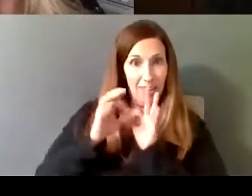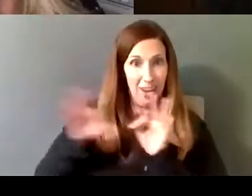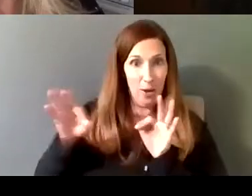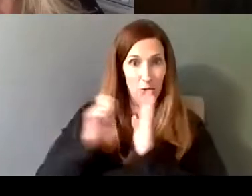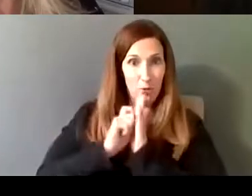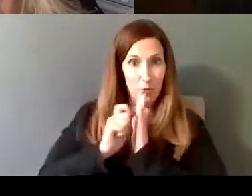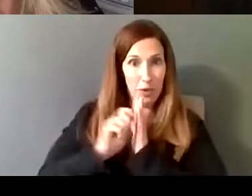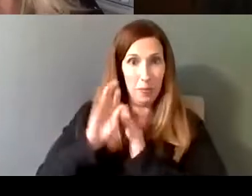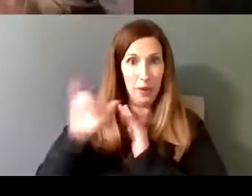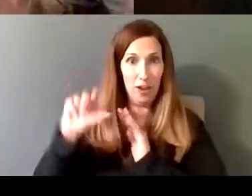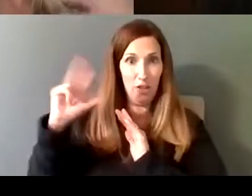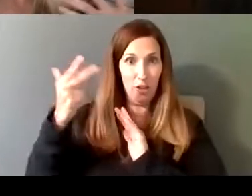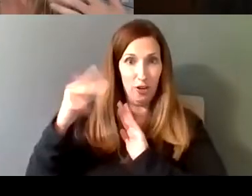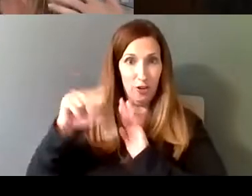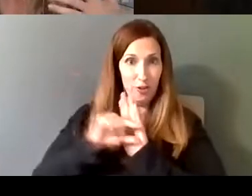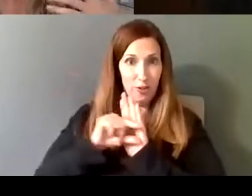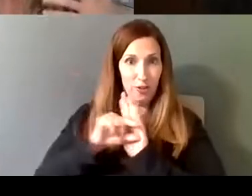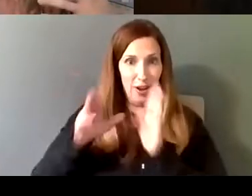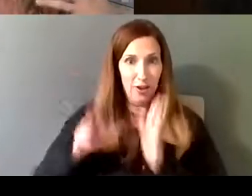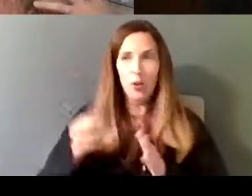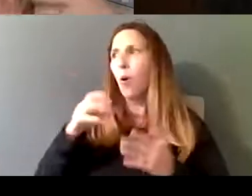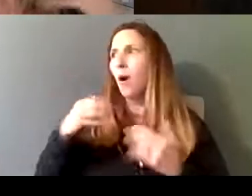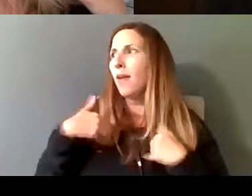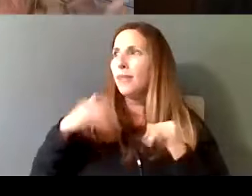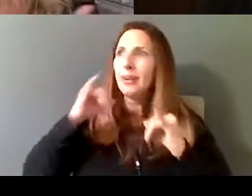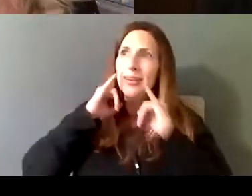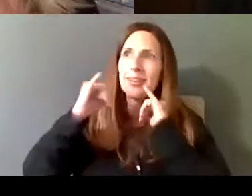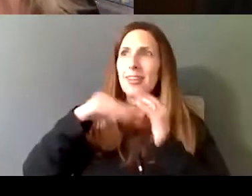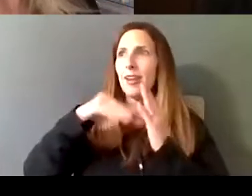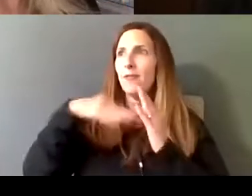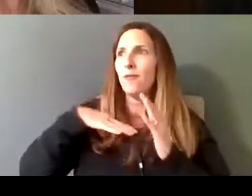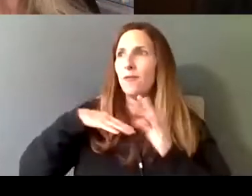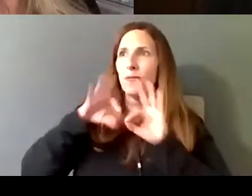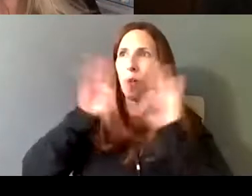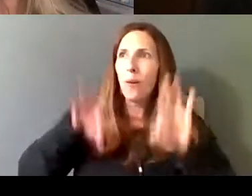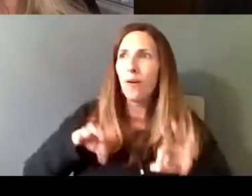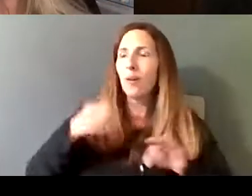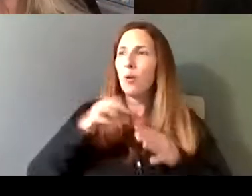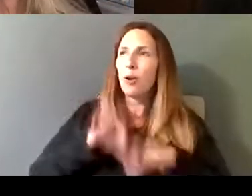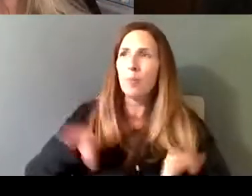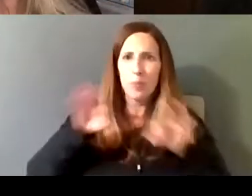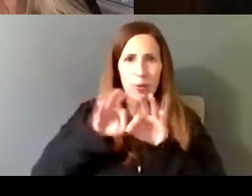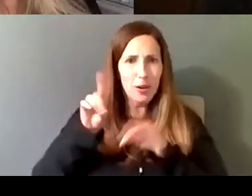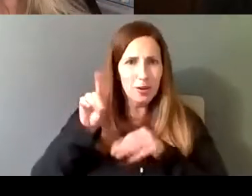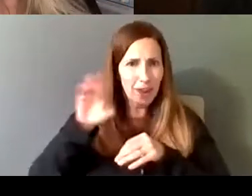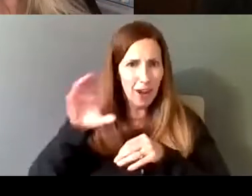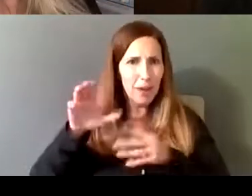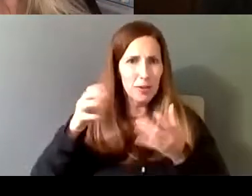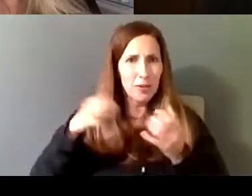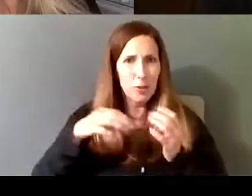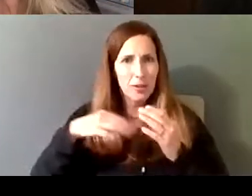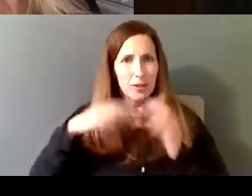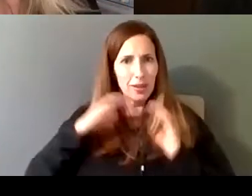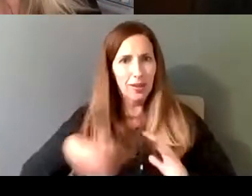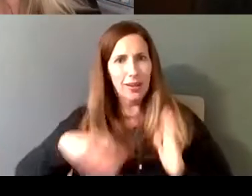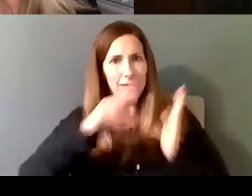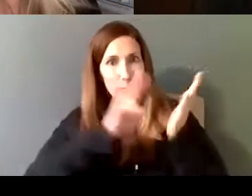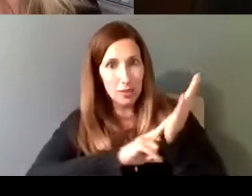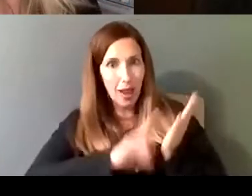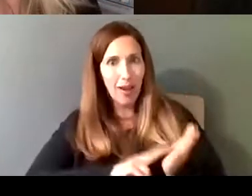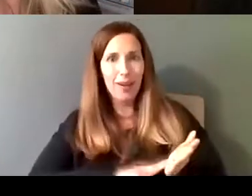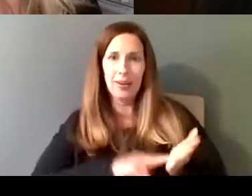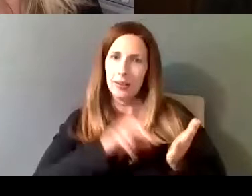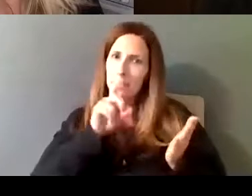Or having intake forms or important documents that you're having clients or consumers sign,